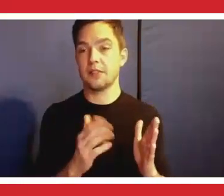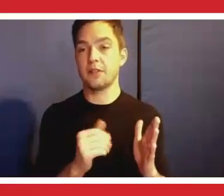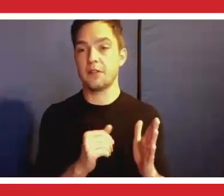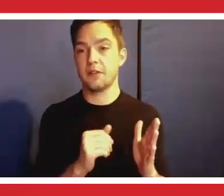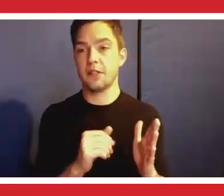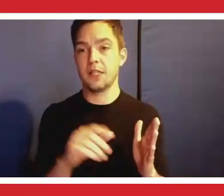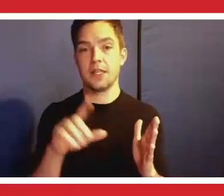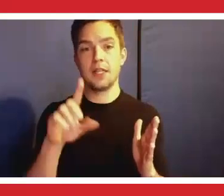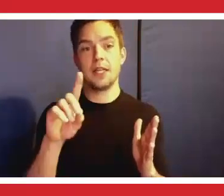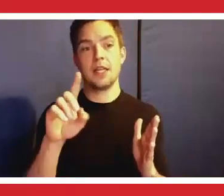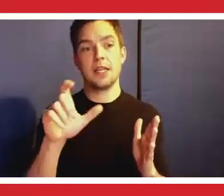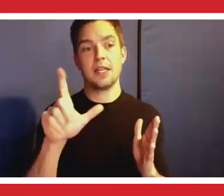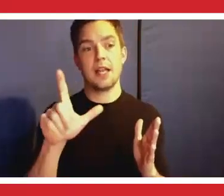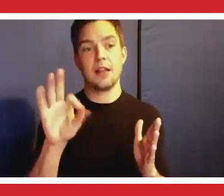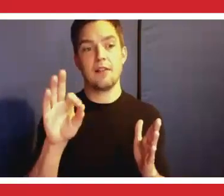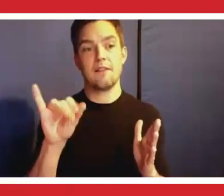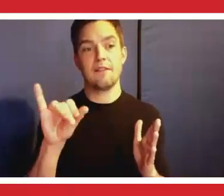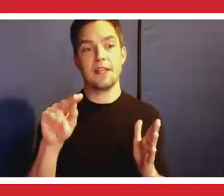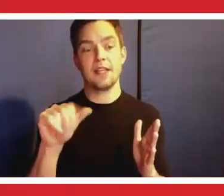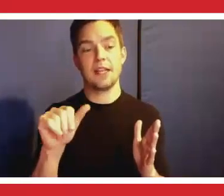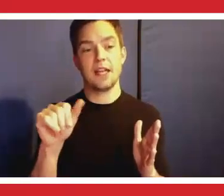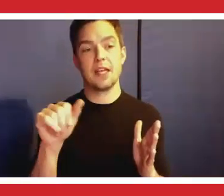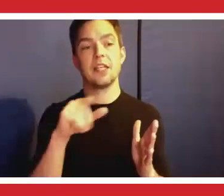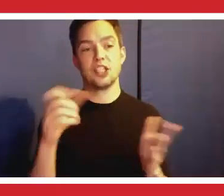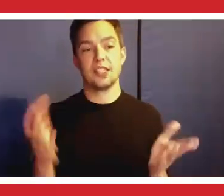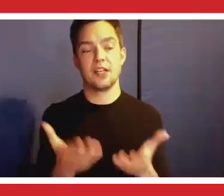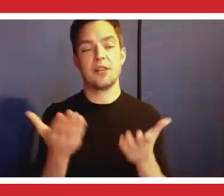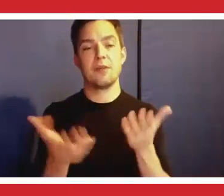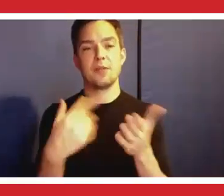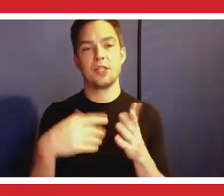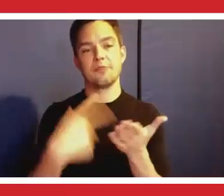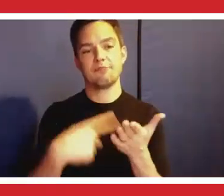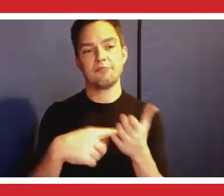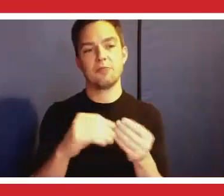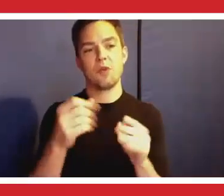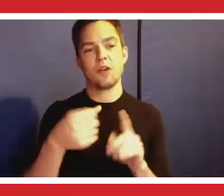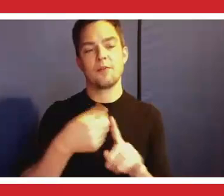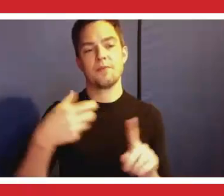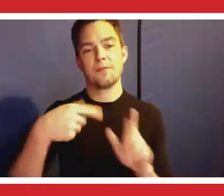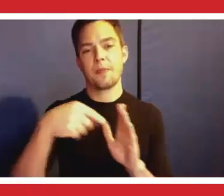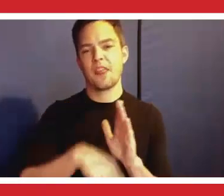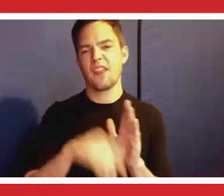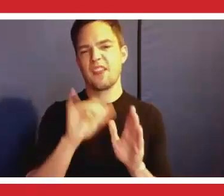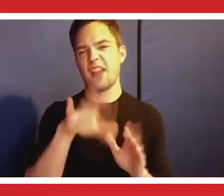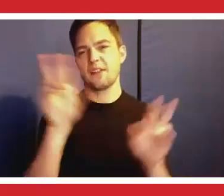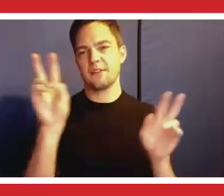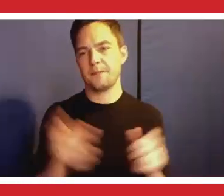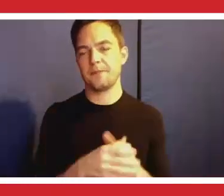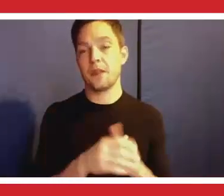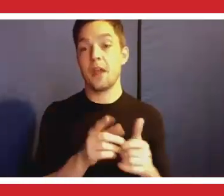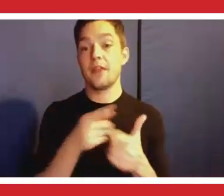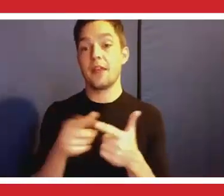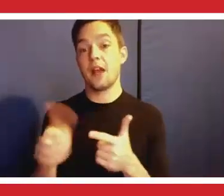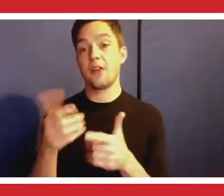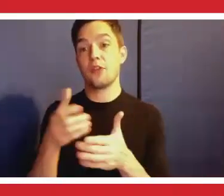Delfina is here today. So maybe she can spend more word on that. And then we have the other